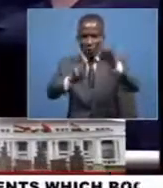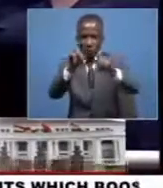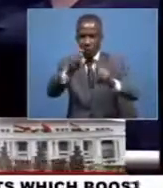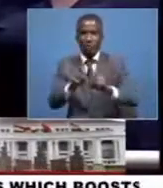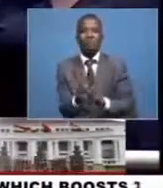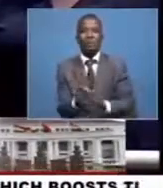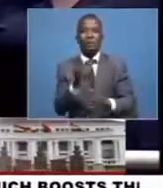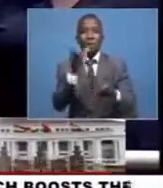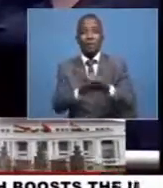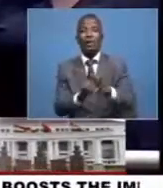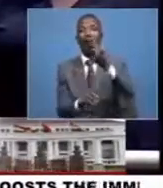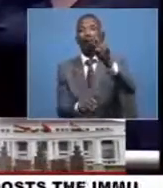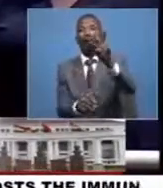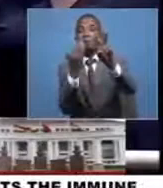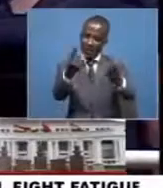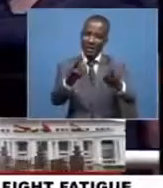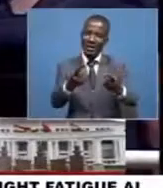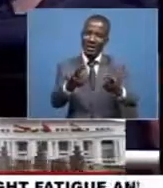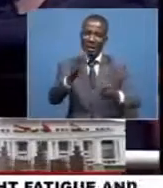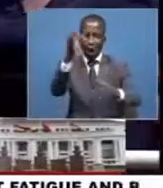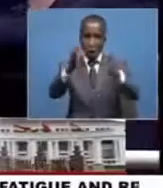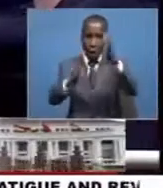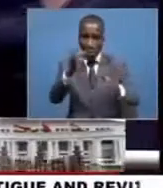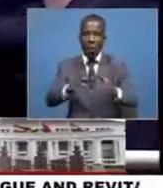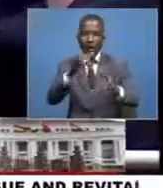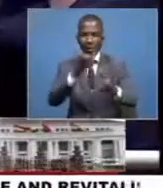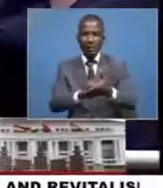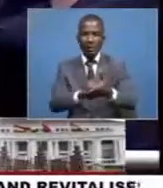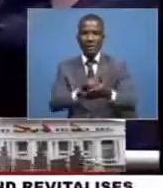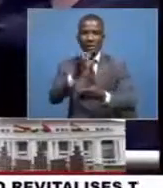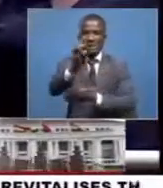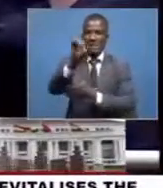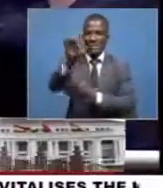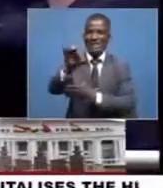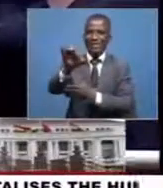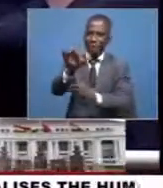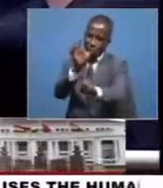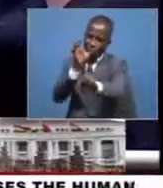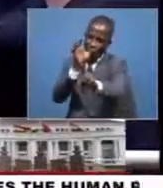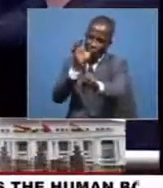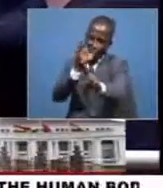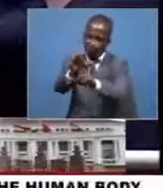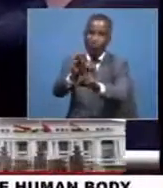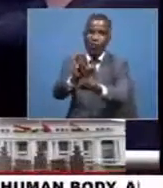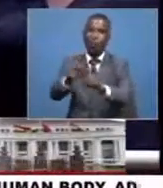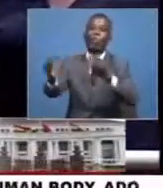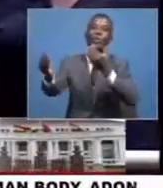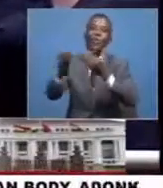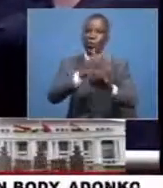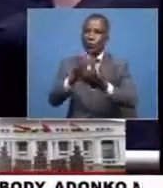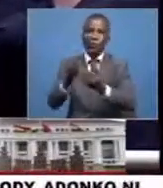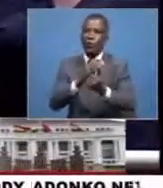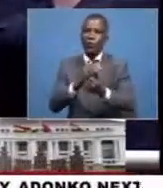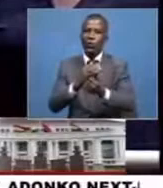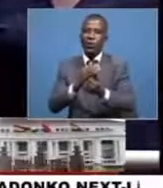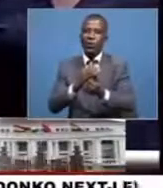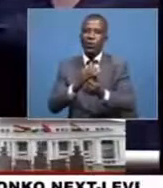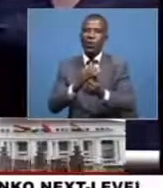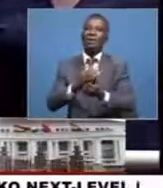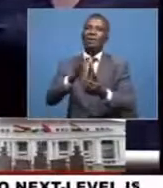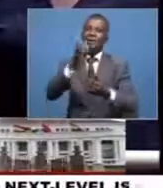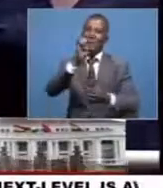ni nsem mienu a ye lawyer for ye di omu maame no beba adakam adaka ne de ye gusu gina bebi egina se